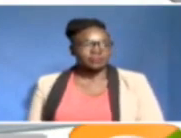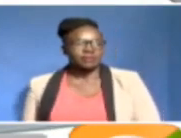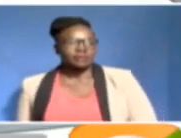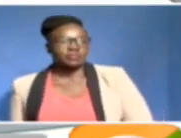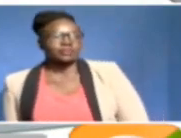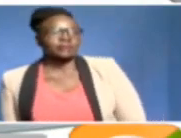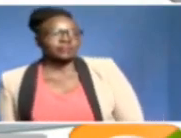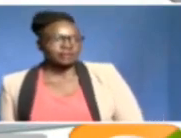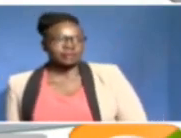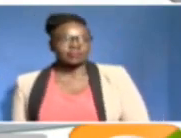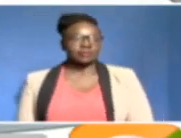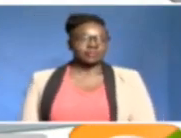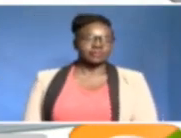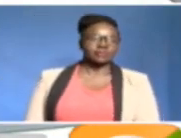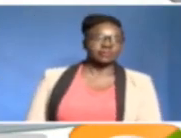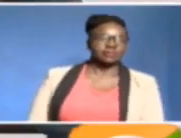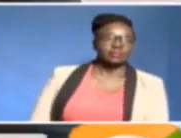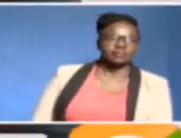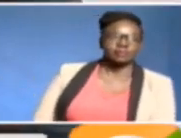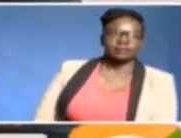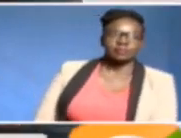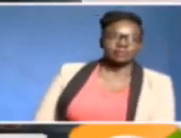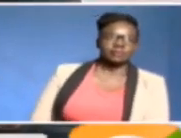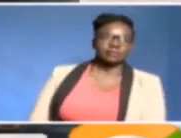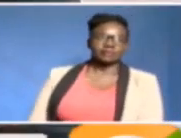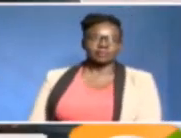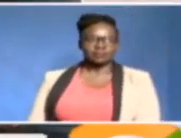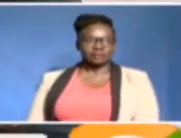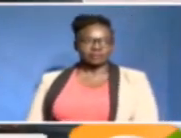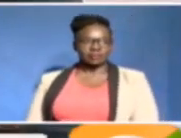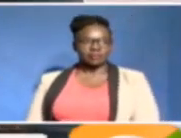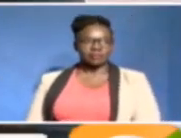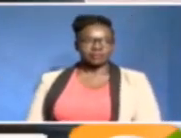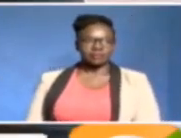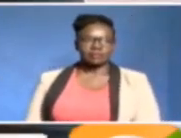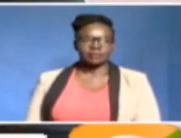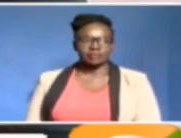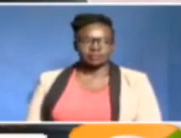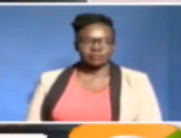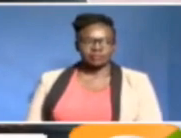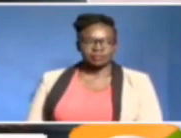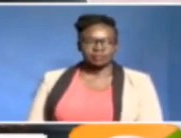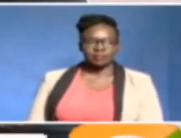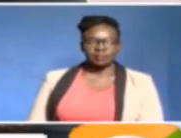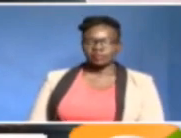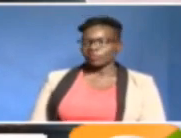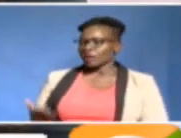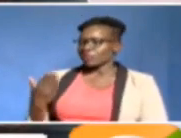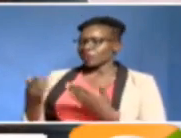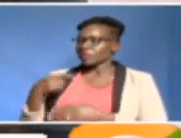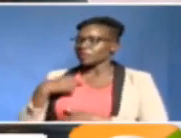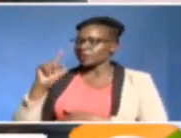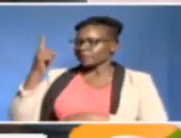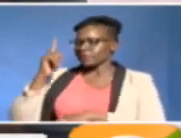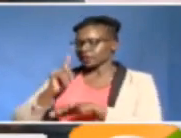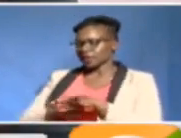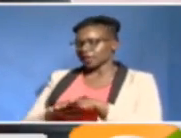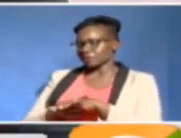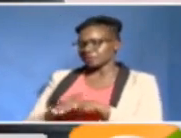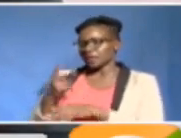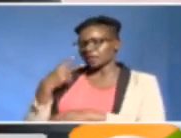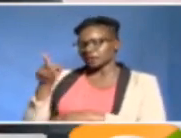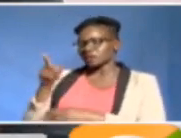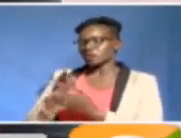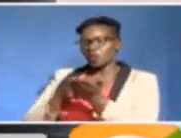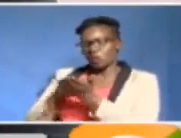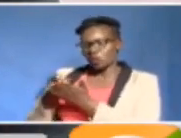honest. And show how much pain it costs and caused you. For the young ladies who are watching and saying, I want